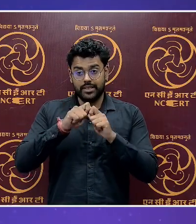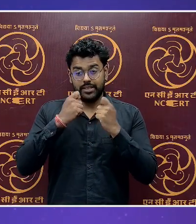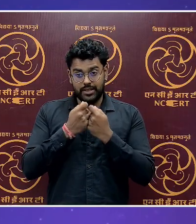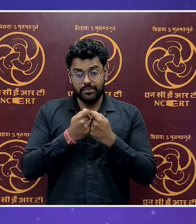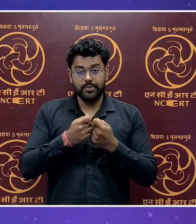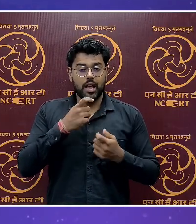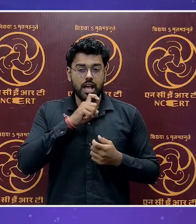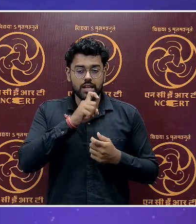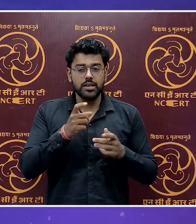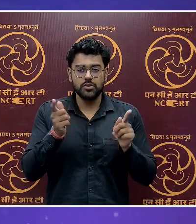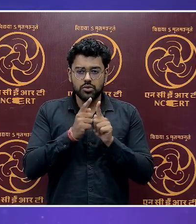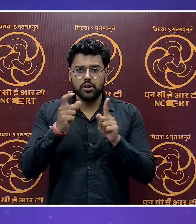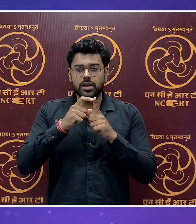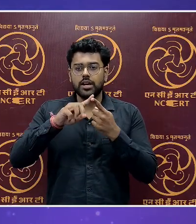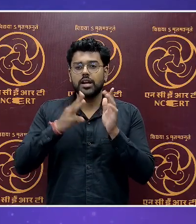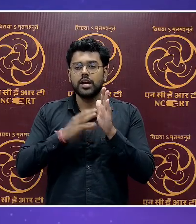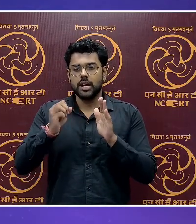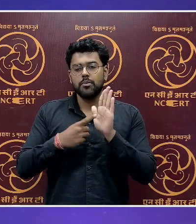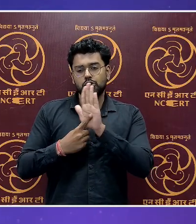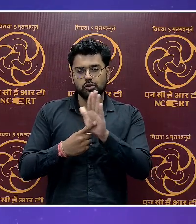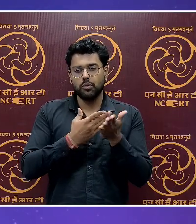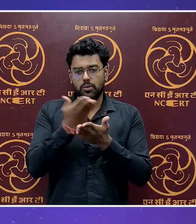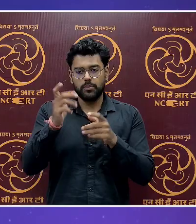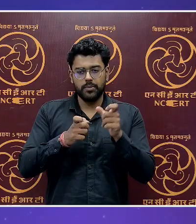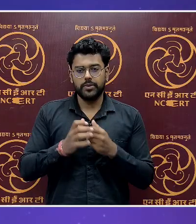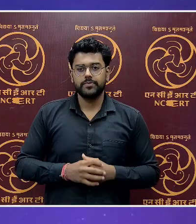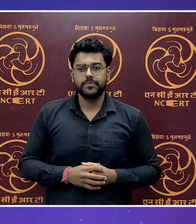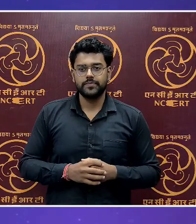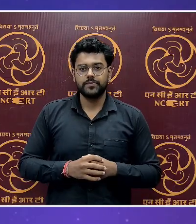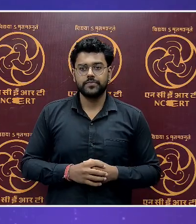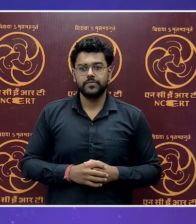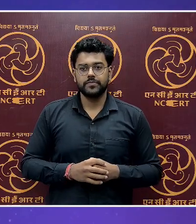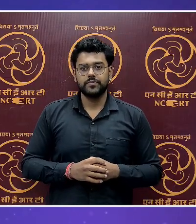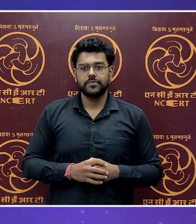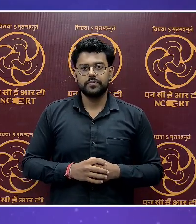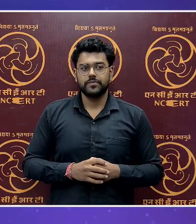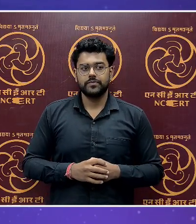give you the brief demonstration of this new PRASHAST 2.0. All right.